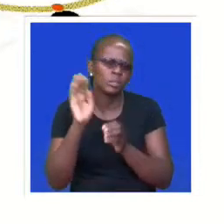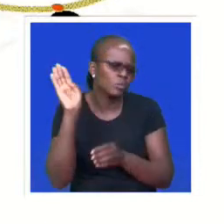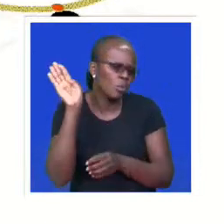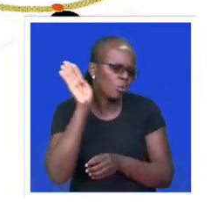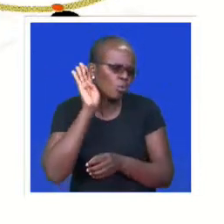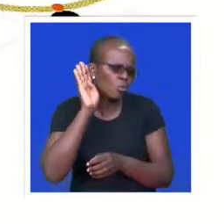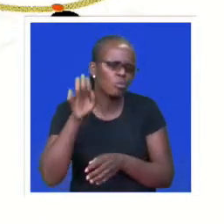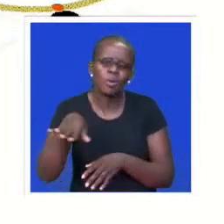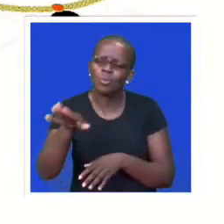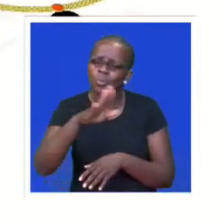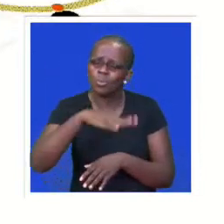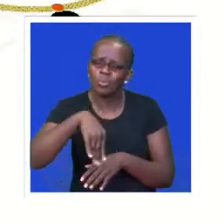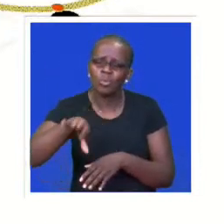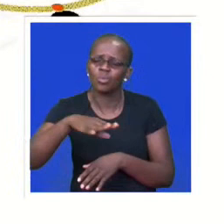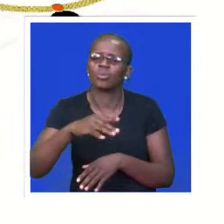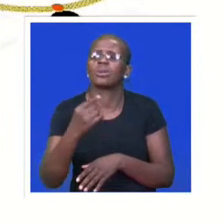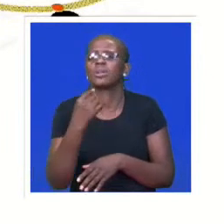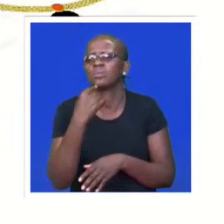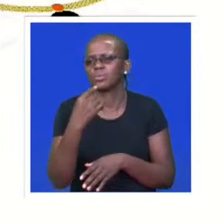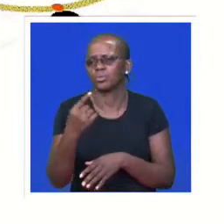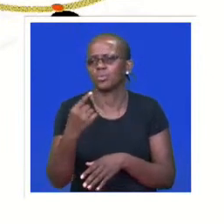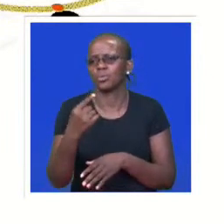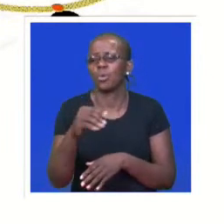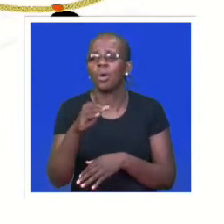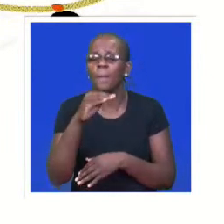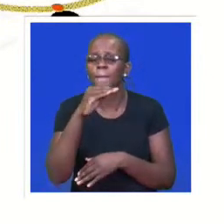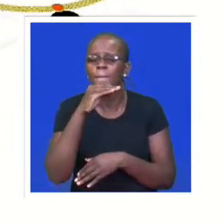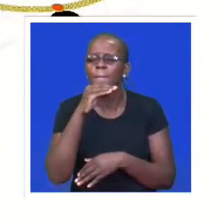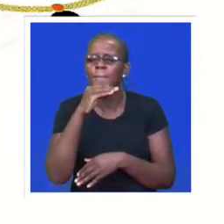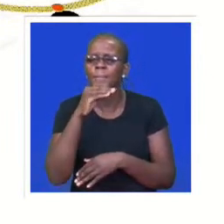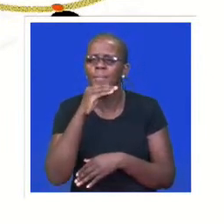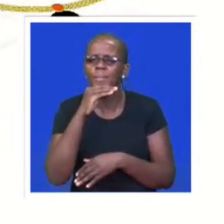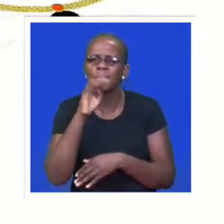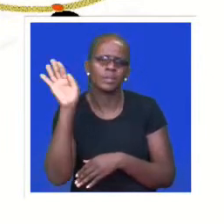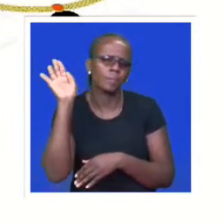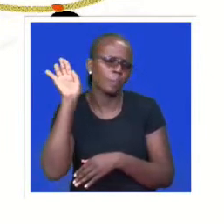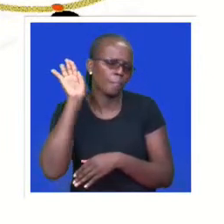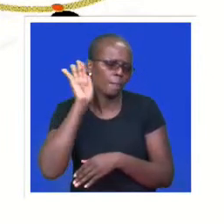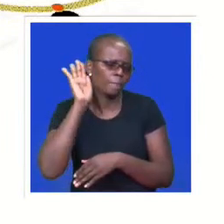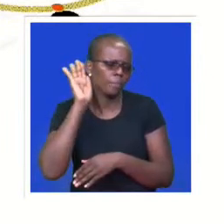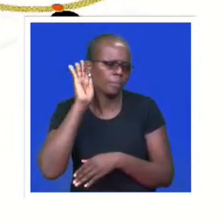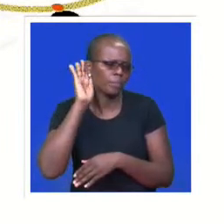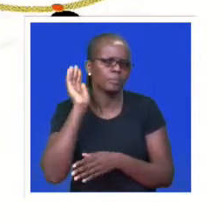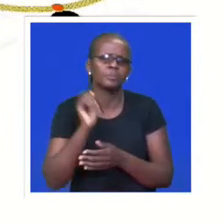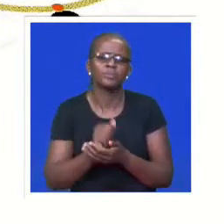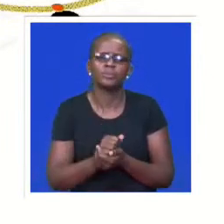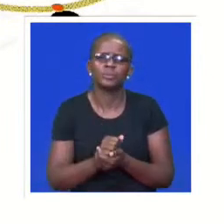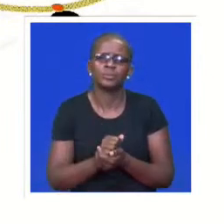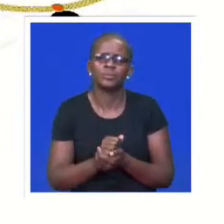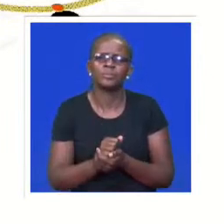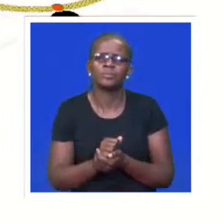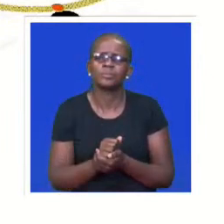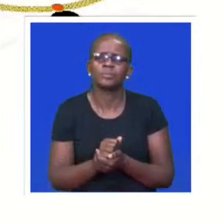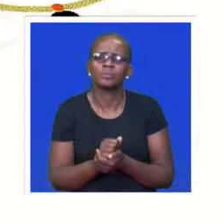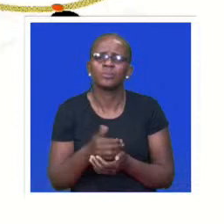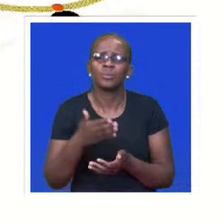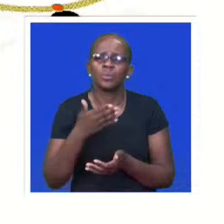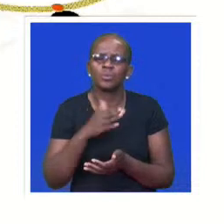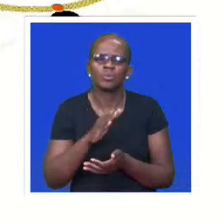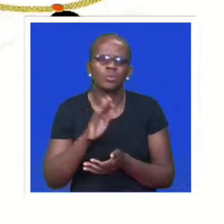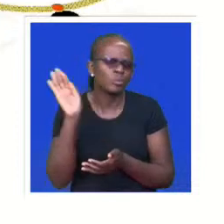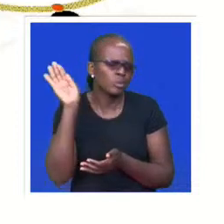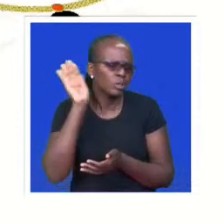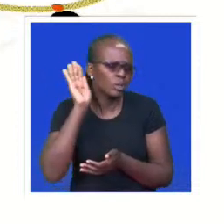everything that is being said there. So what's the meaning of the word hear? To hear is to be aware of